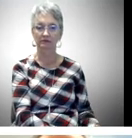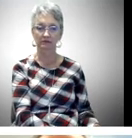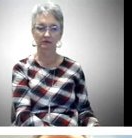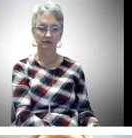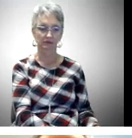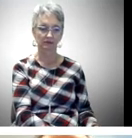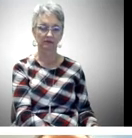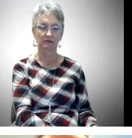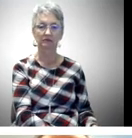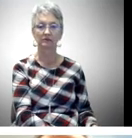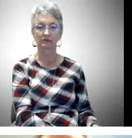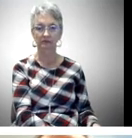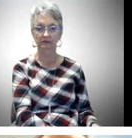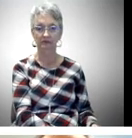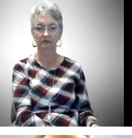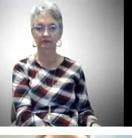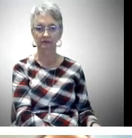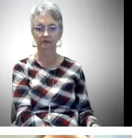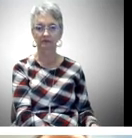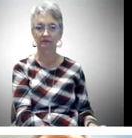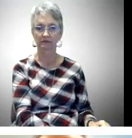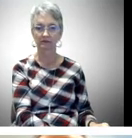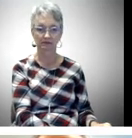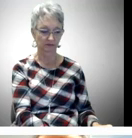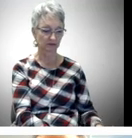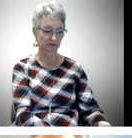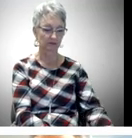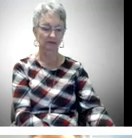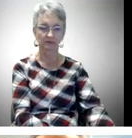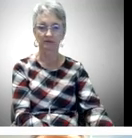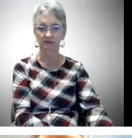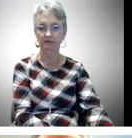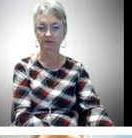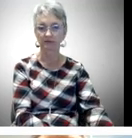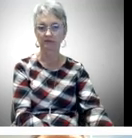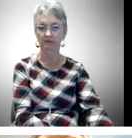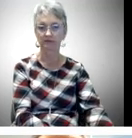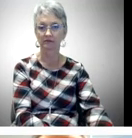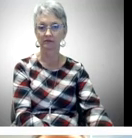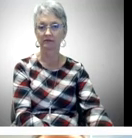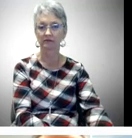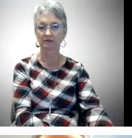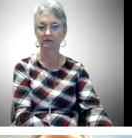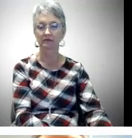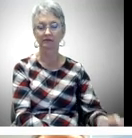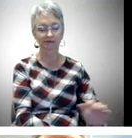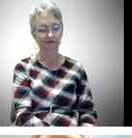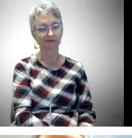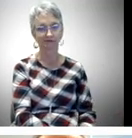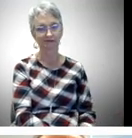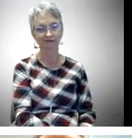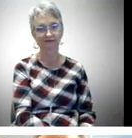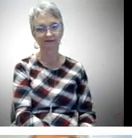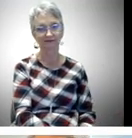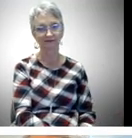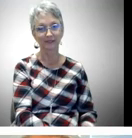supported decision-making agreement, and that you got the good faith immunity for the supporter that I talked about.